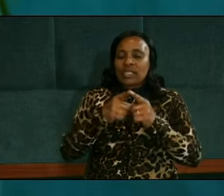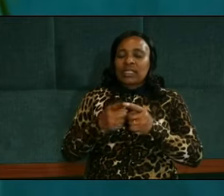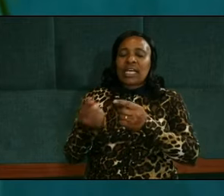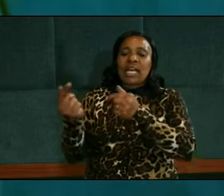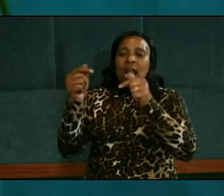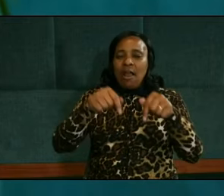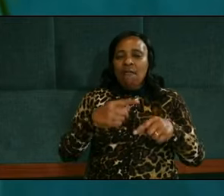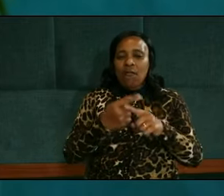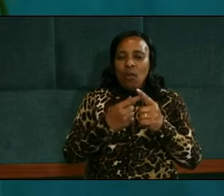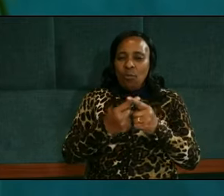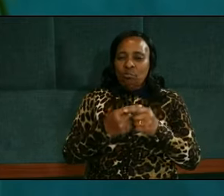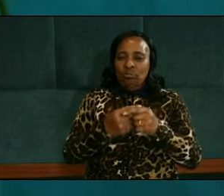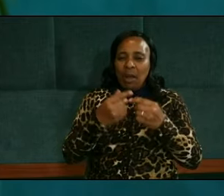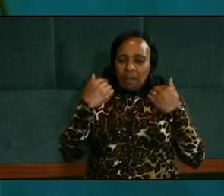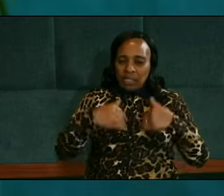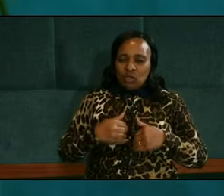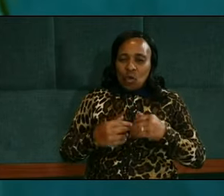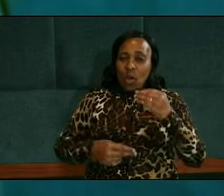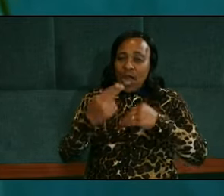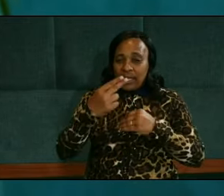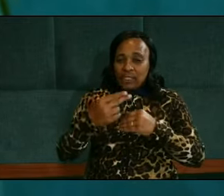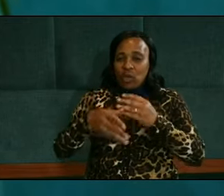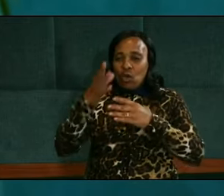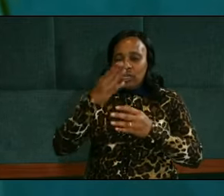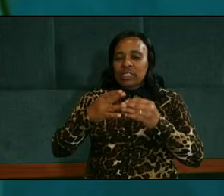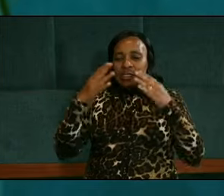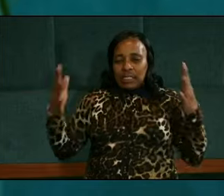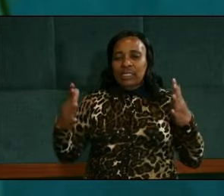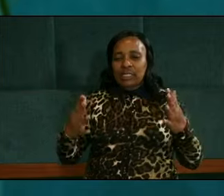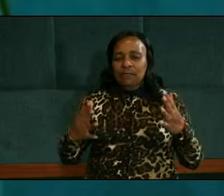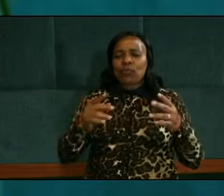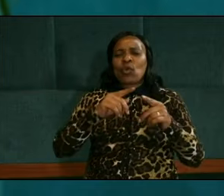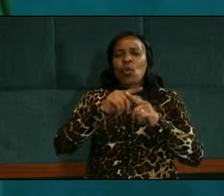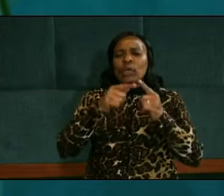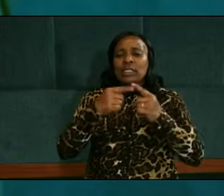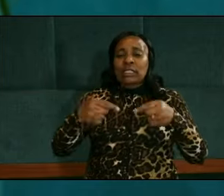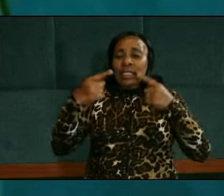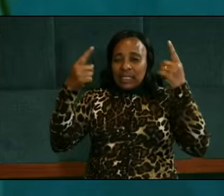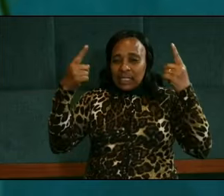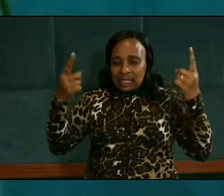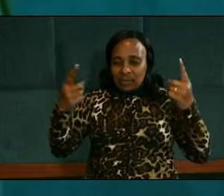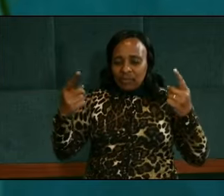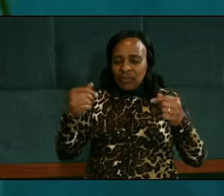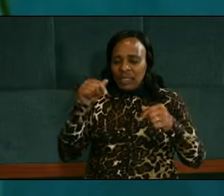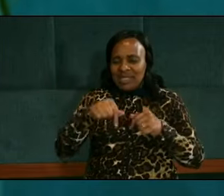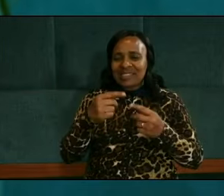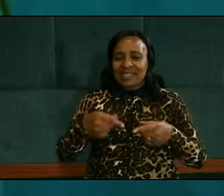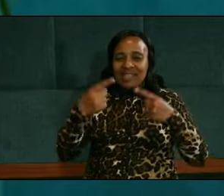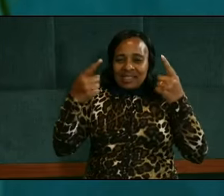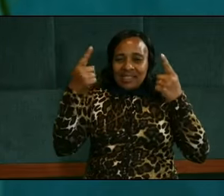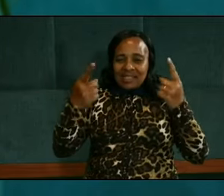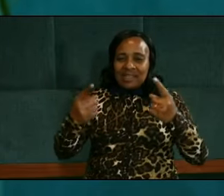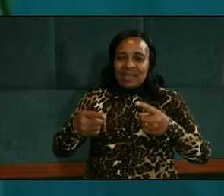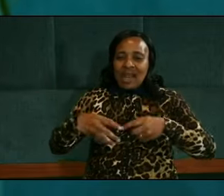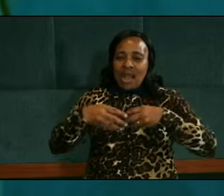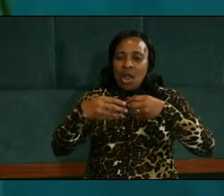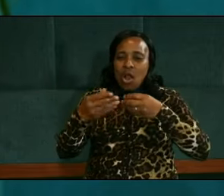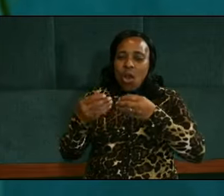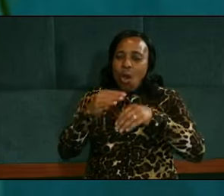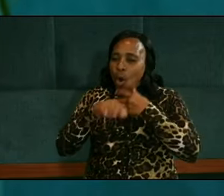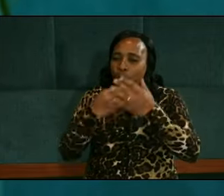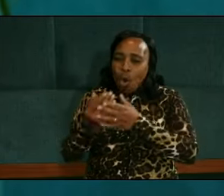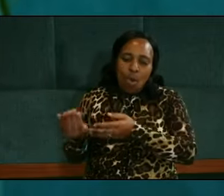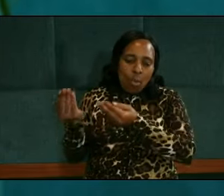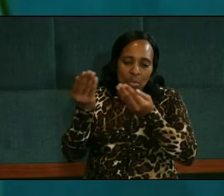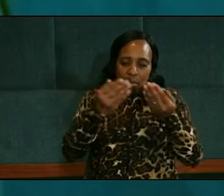the fall is great. But when they succeed, the success trickles down to all the people who are being led. So